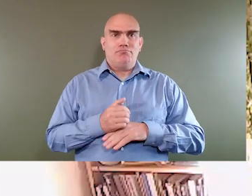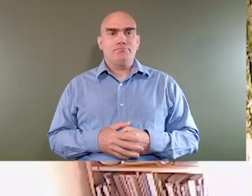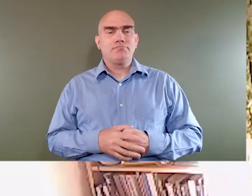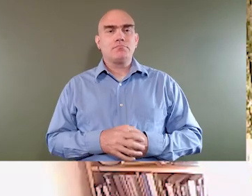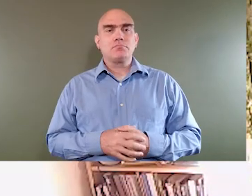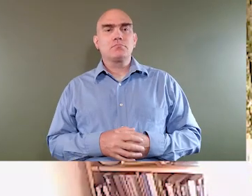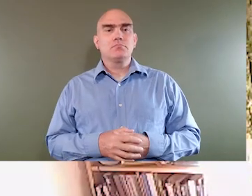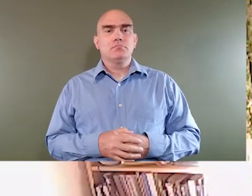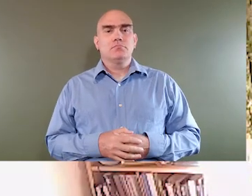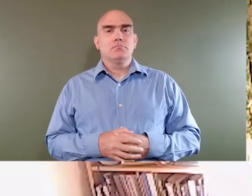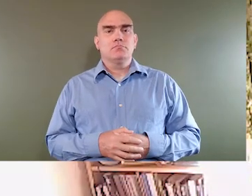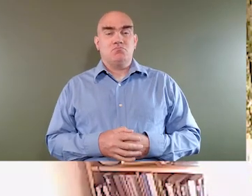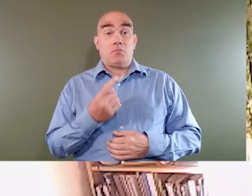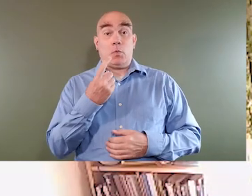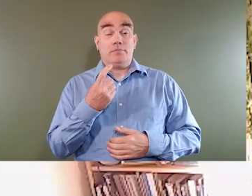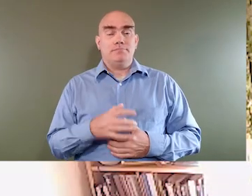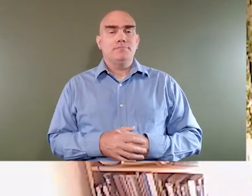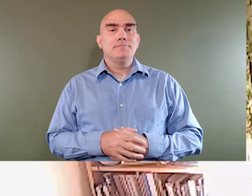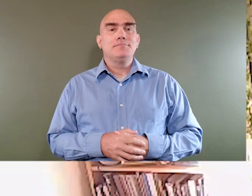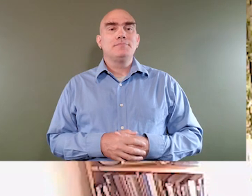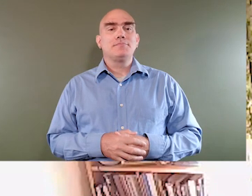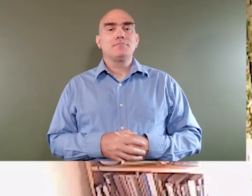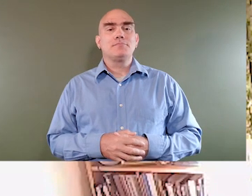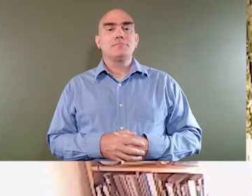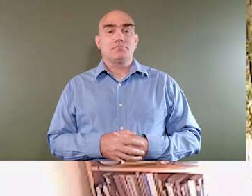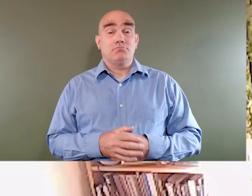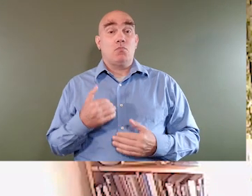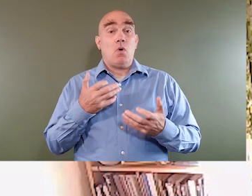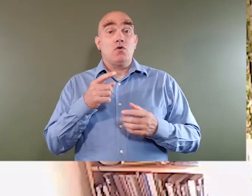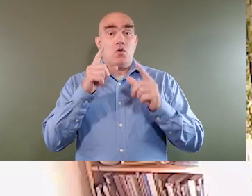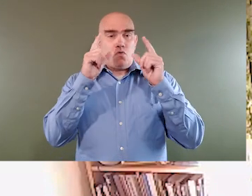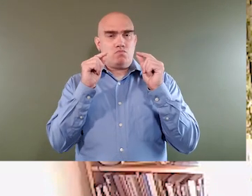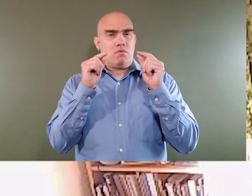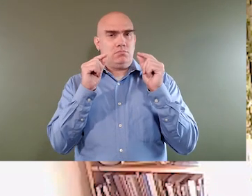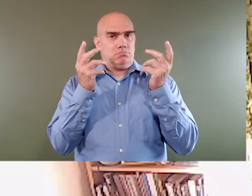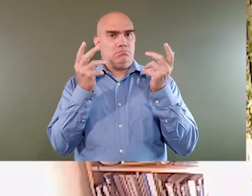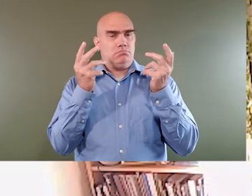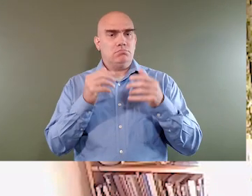Good. Let's do one more. I'm gonna have you close your eyes.